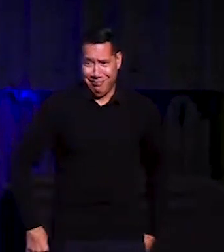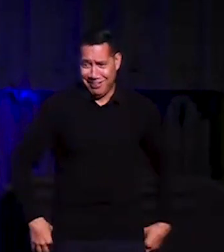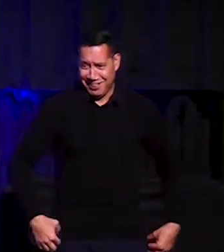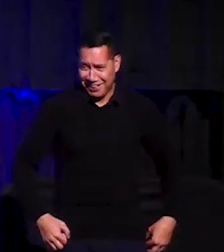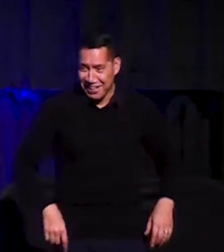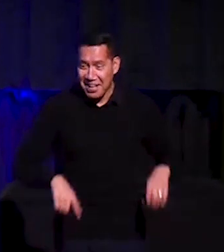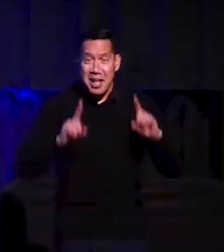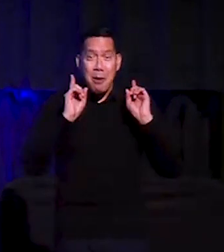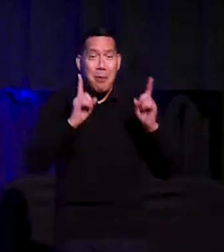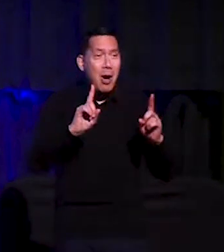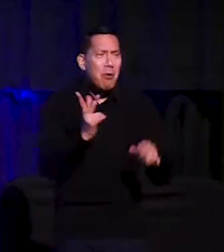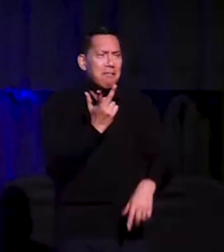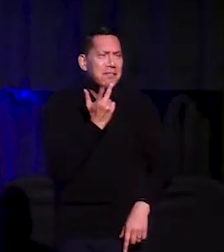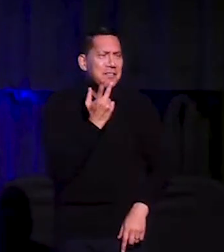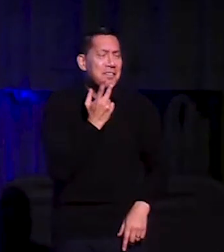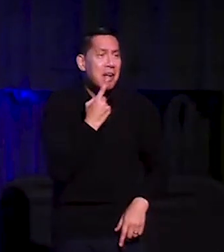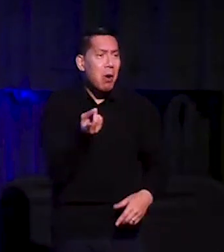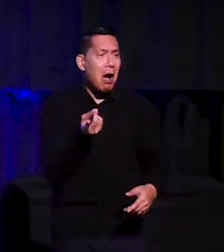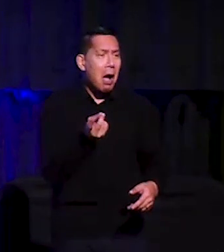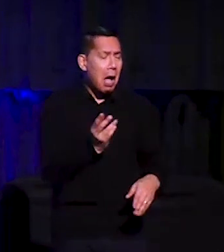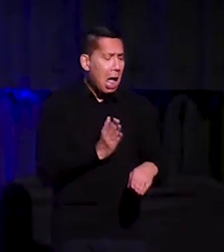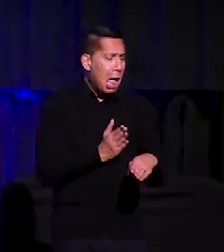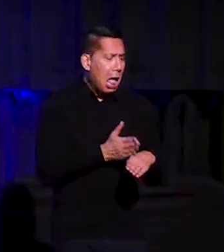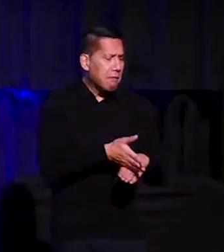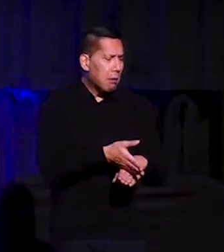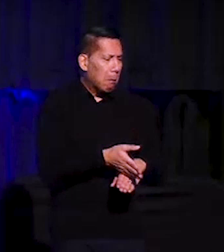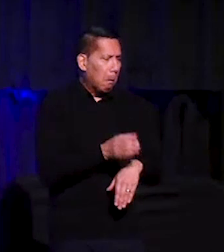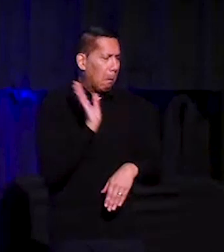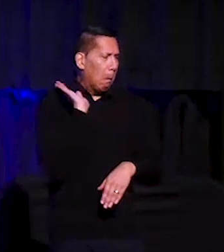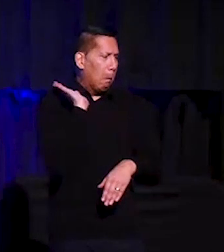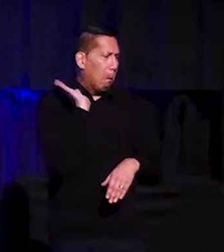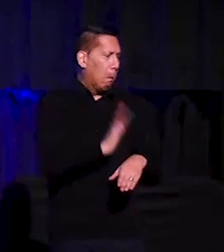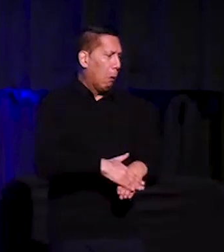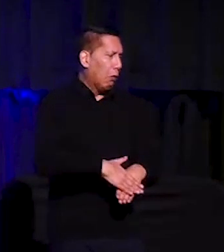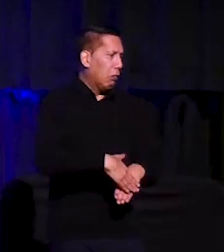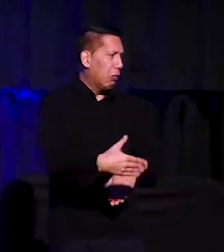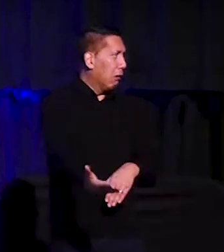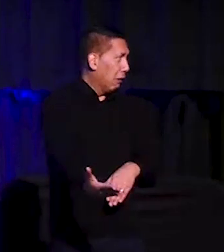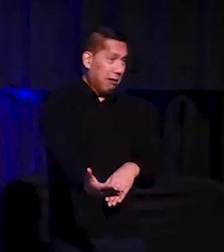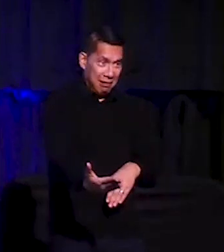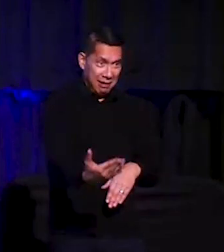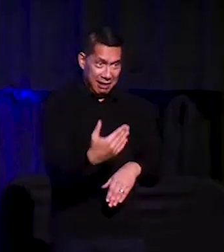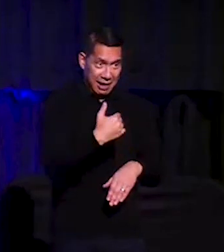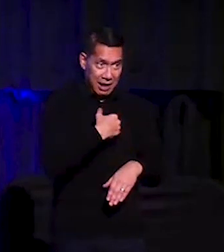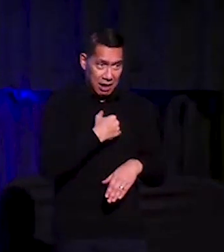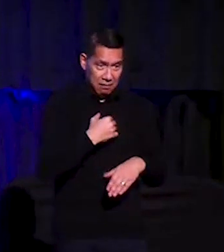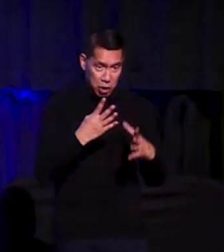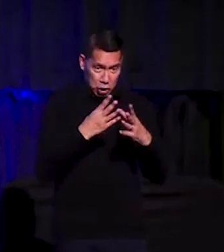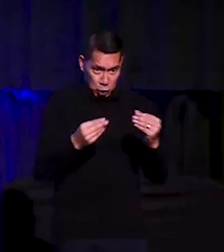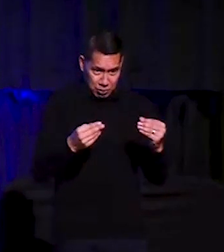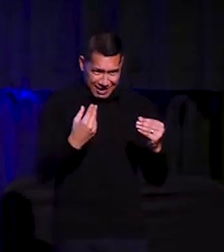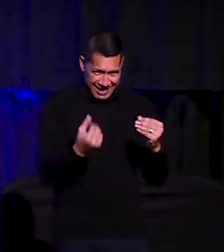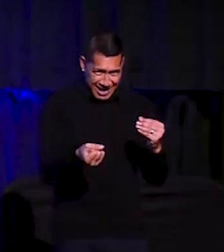But what if you don't put in the effort? Well, exclusion wasn't always visible. We